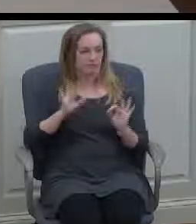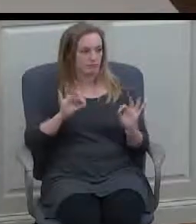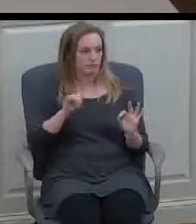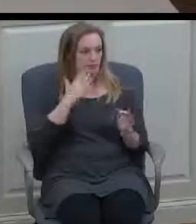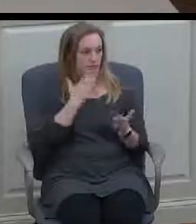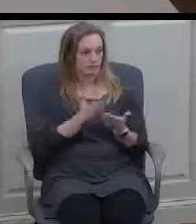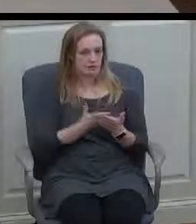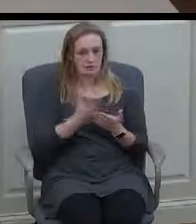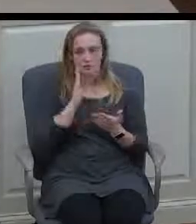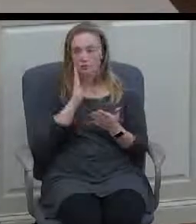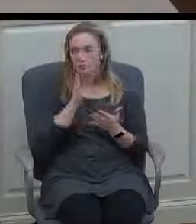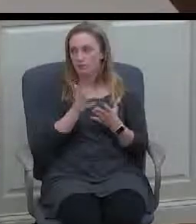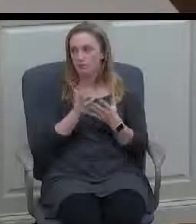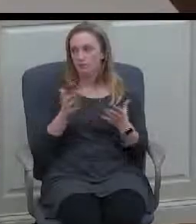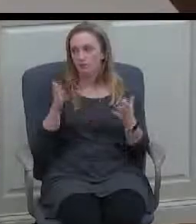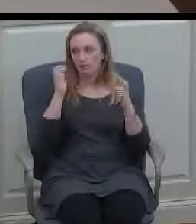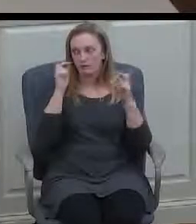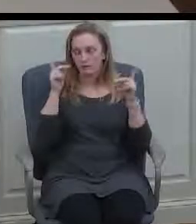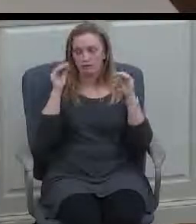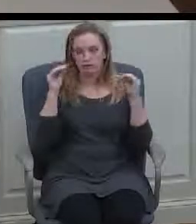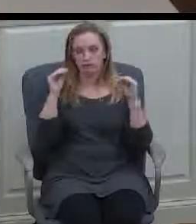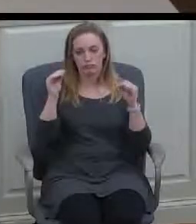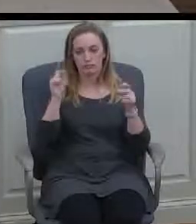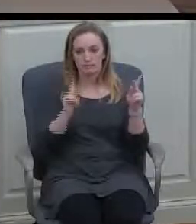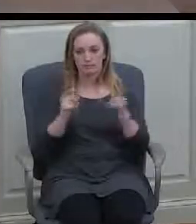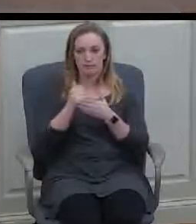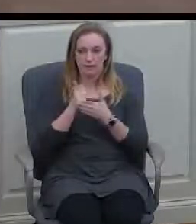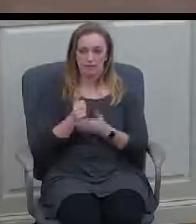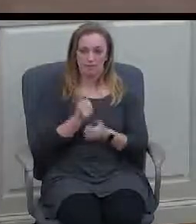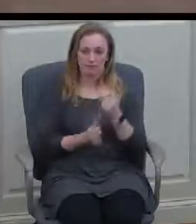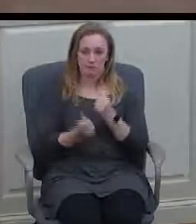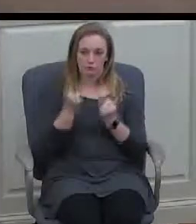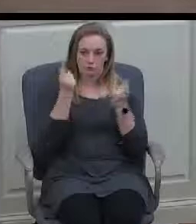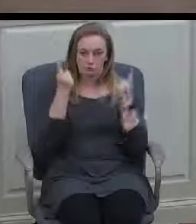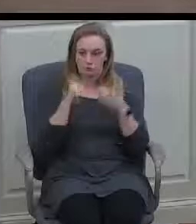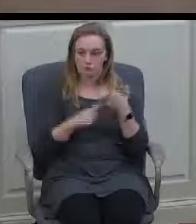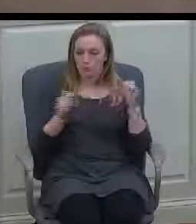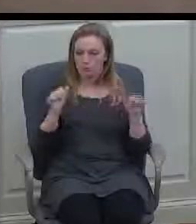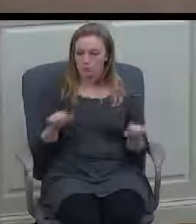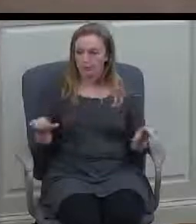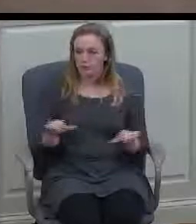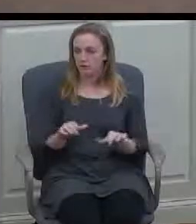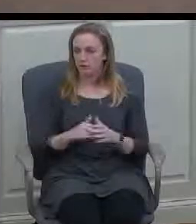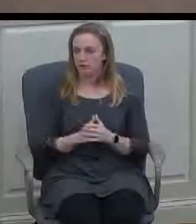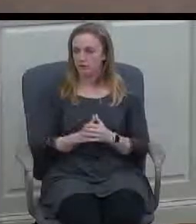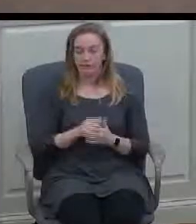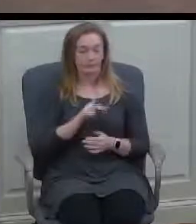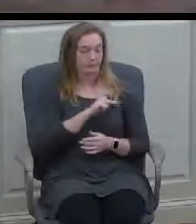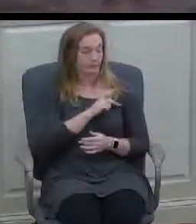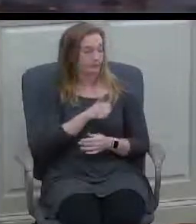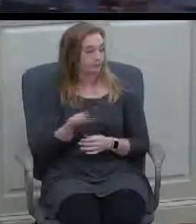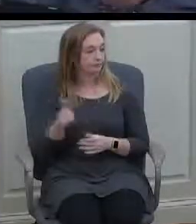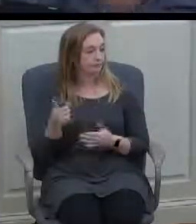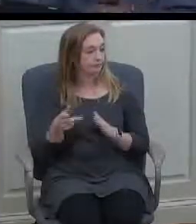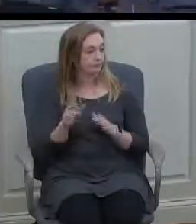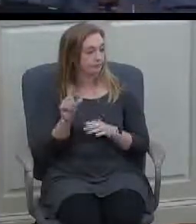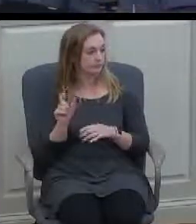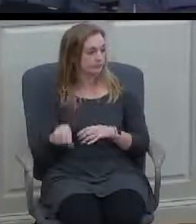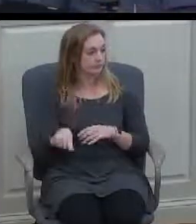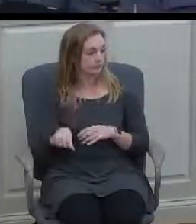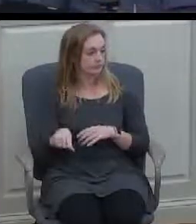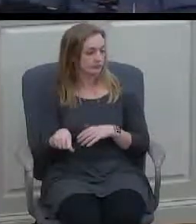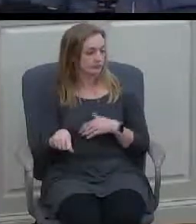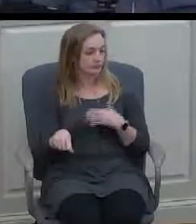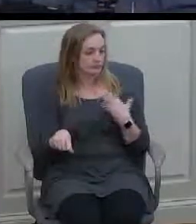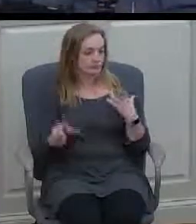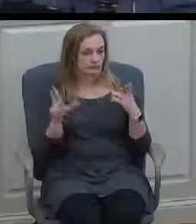be a lot of education to help everyone understand what we can do with it. Any further questions?